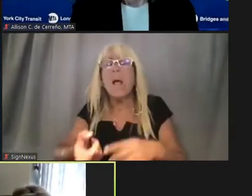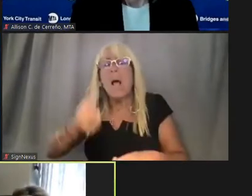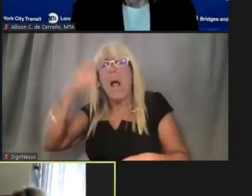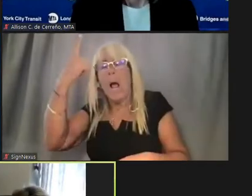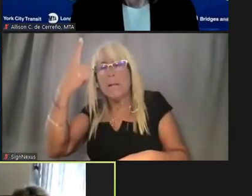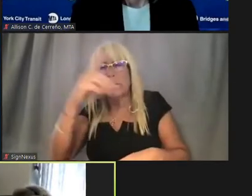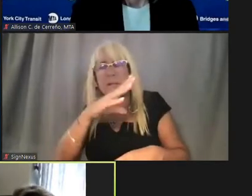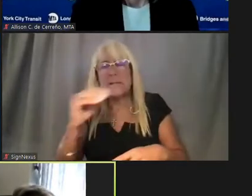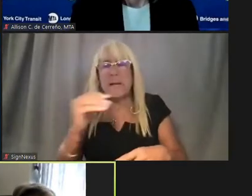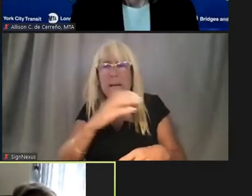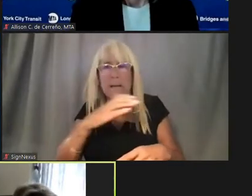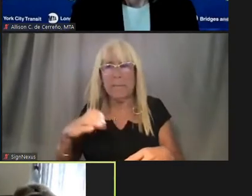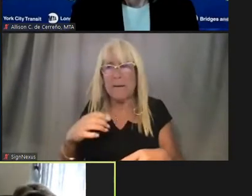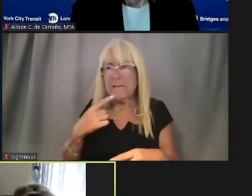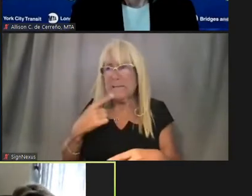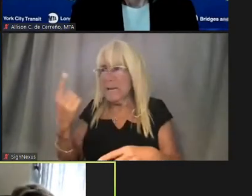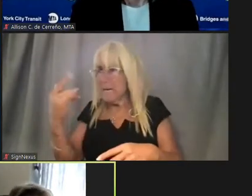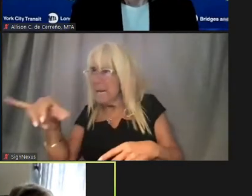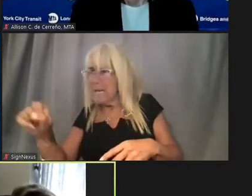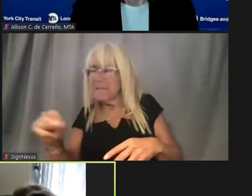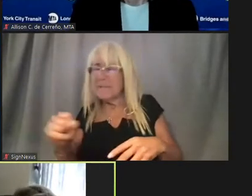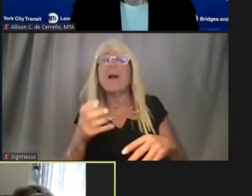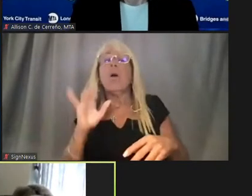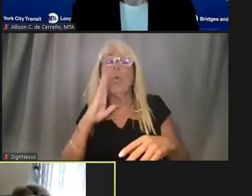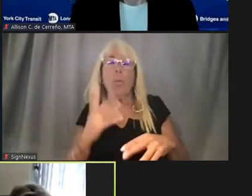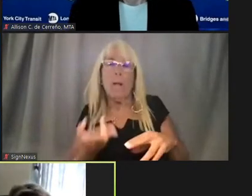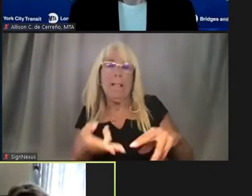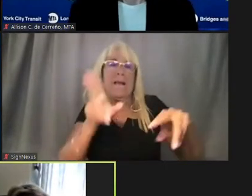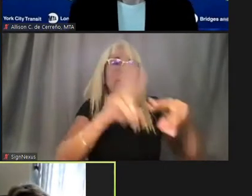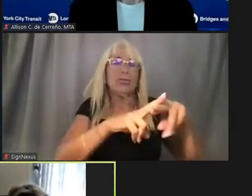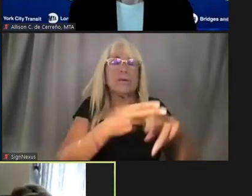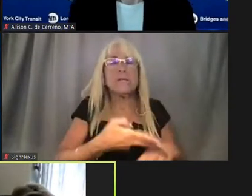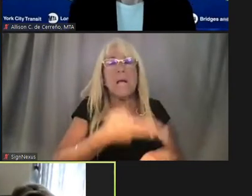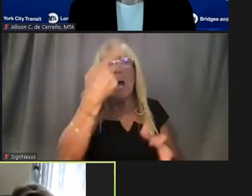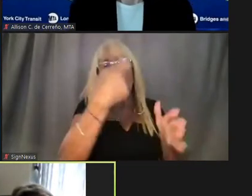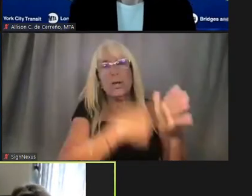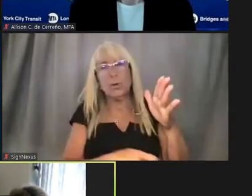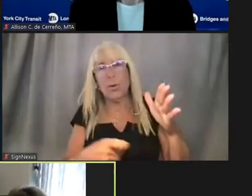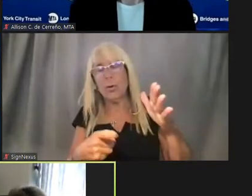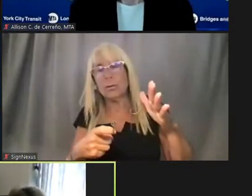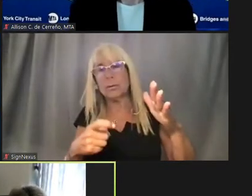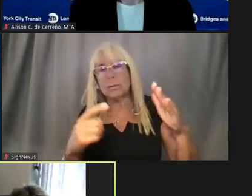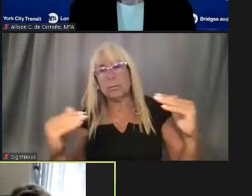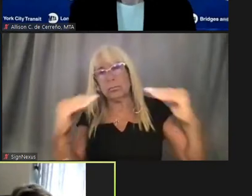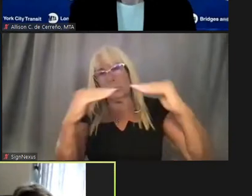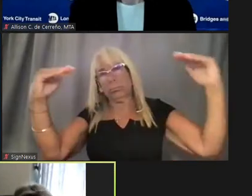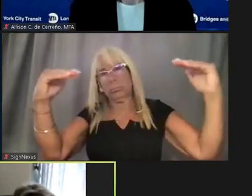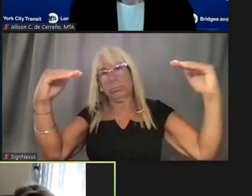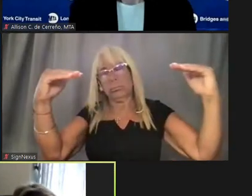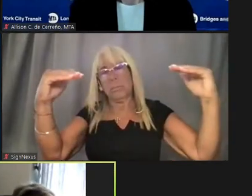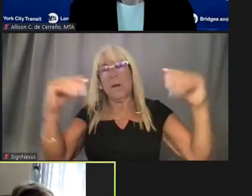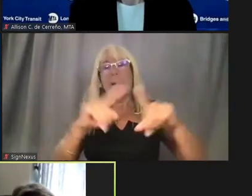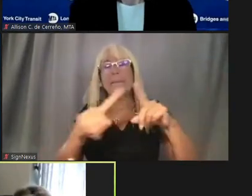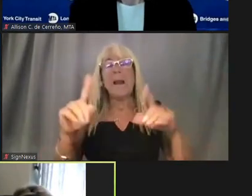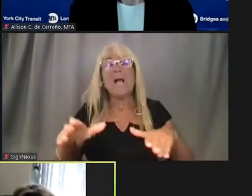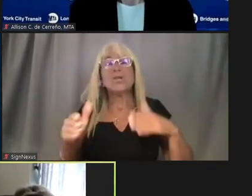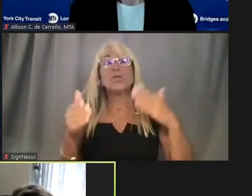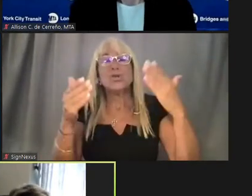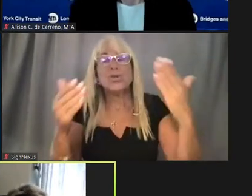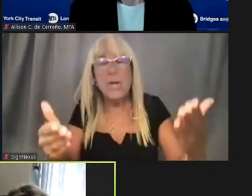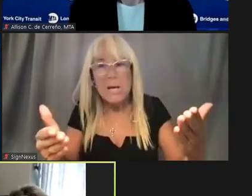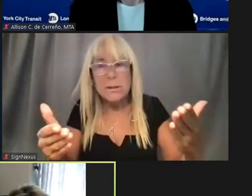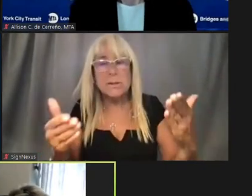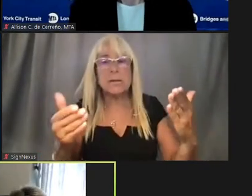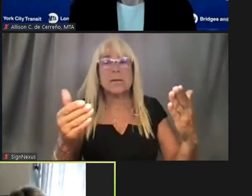consideration in one area increases the need for higher tolls to cover that consideration but I suggest that solely